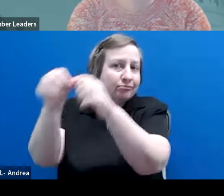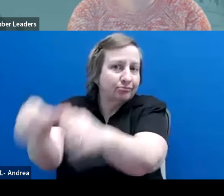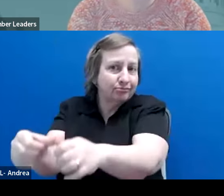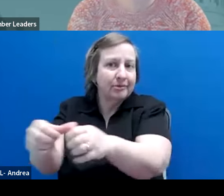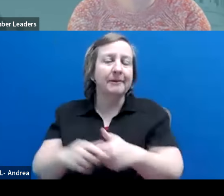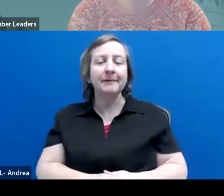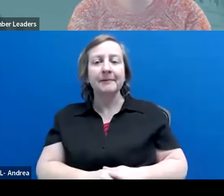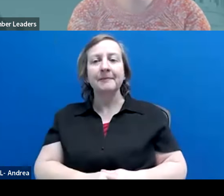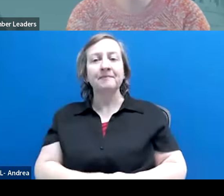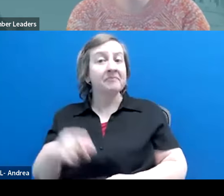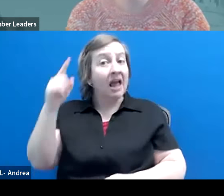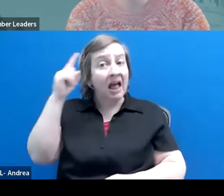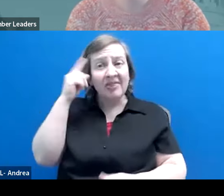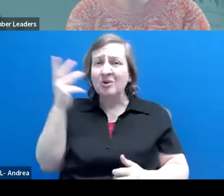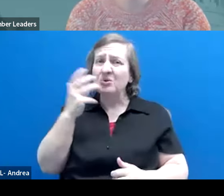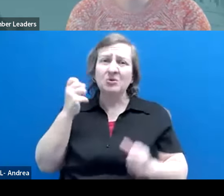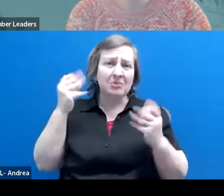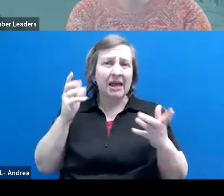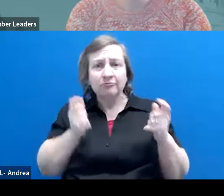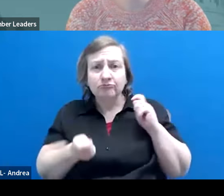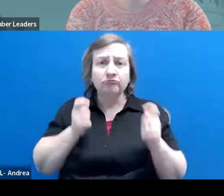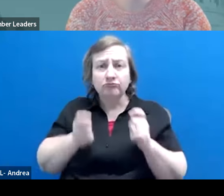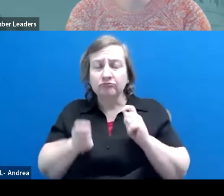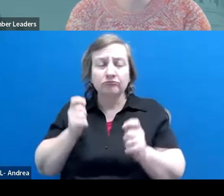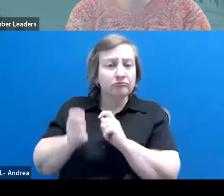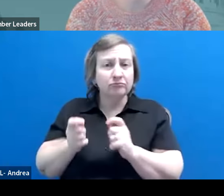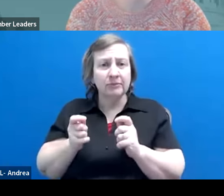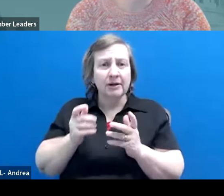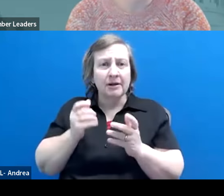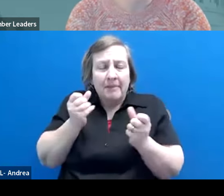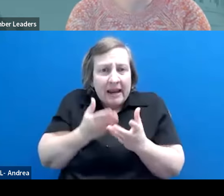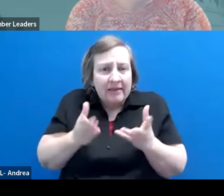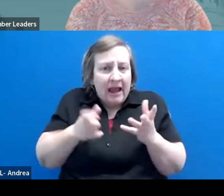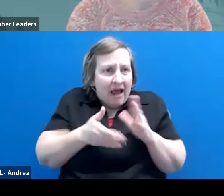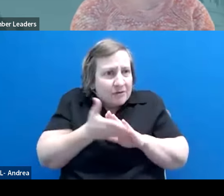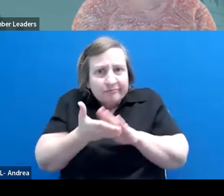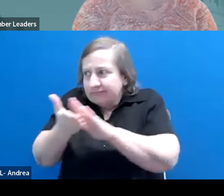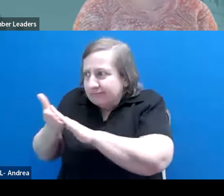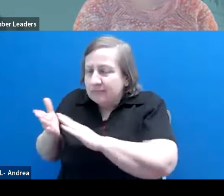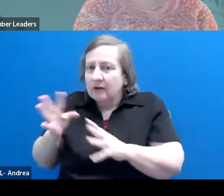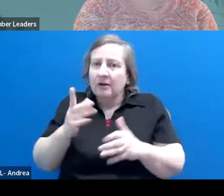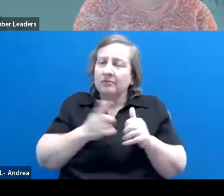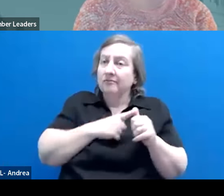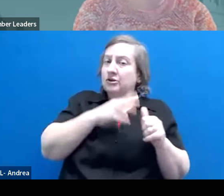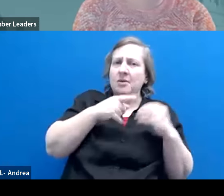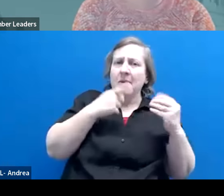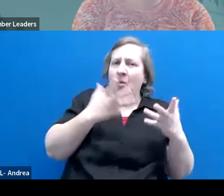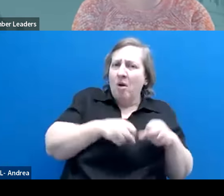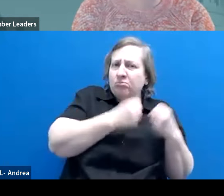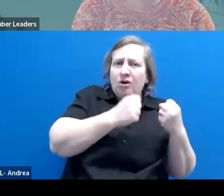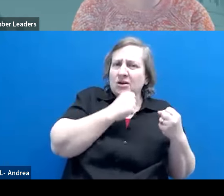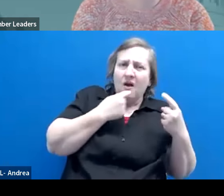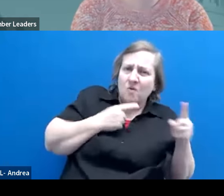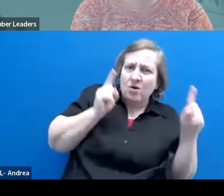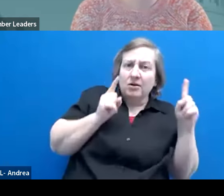think there's so many moving parts to the work we're doing. You know, we are going to talk about what's broken, what's working in our